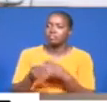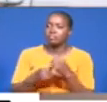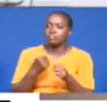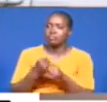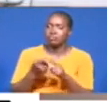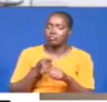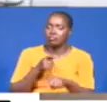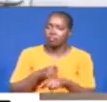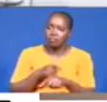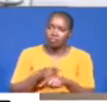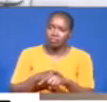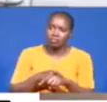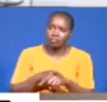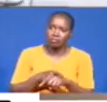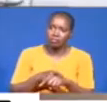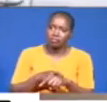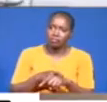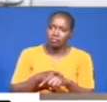time